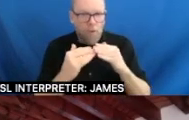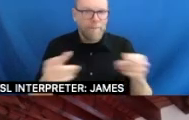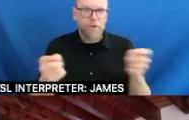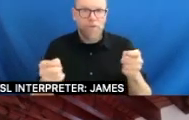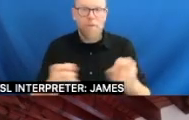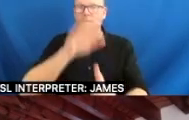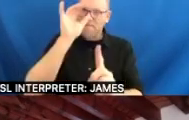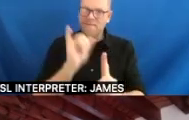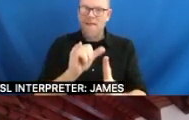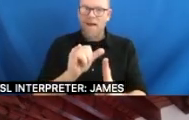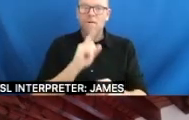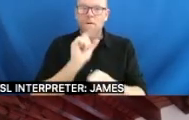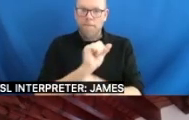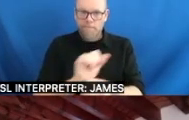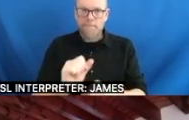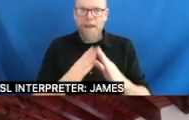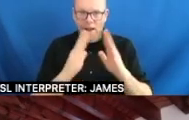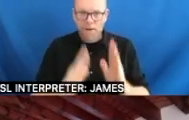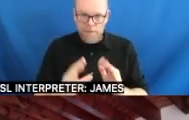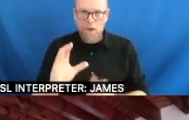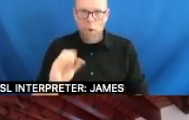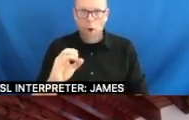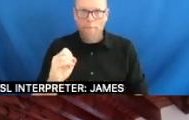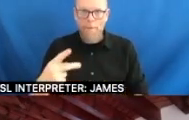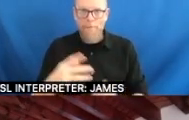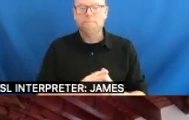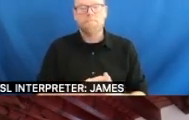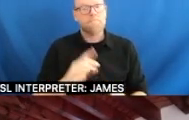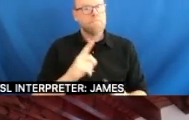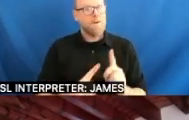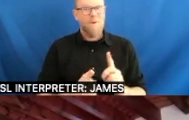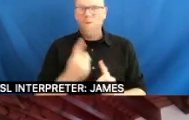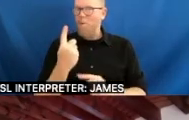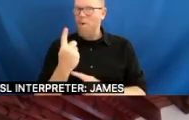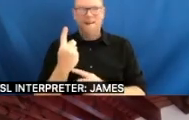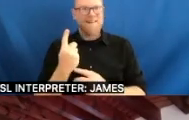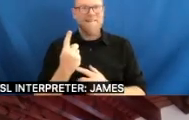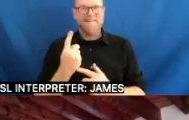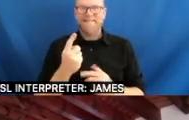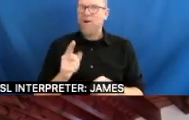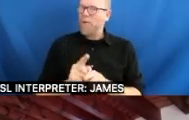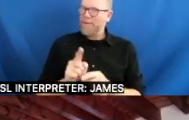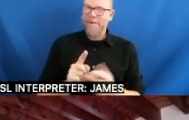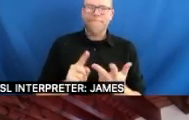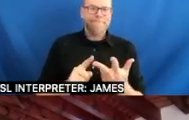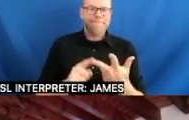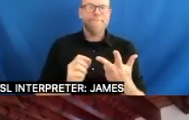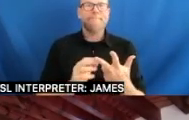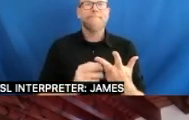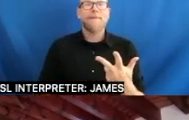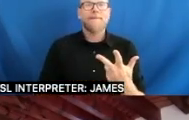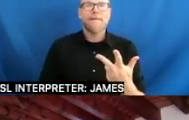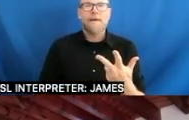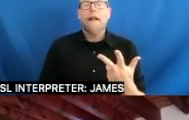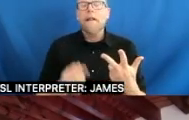definitely a housing cooperative. But the one that's sort of just adjacent, um, but a